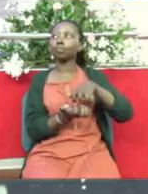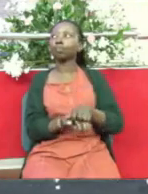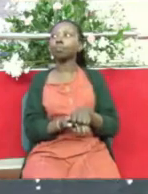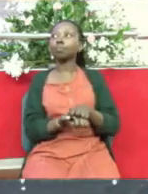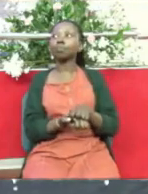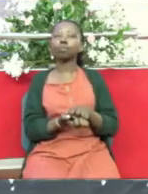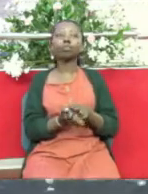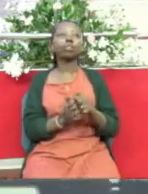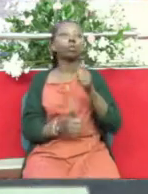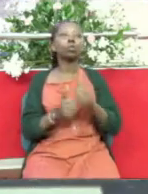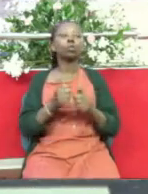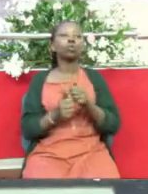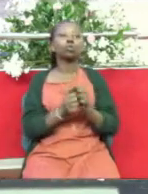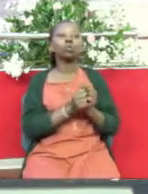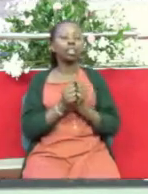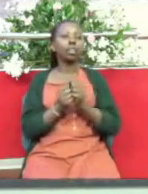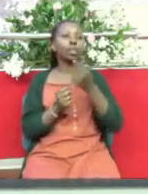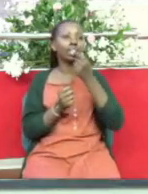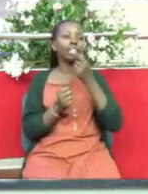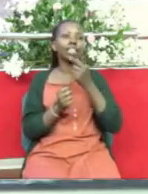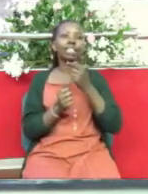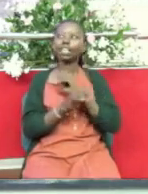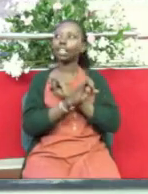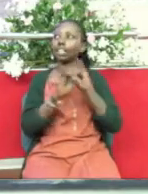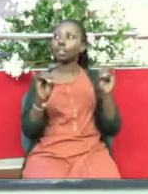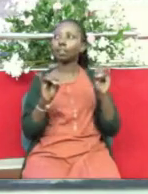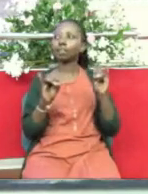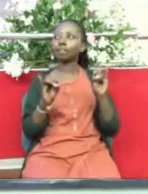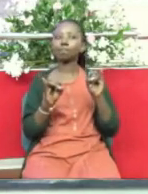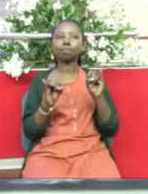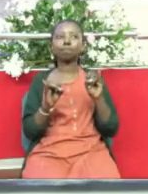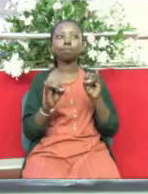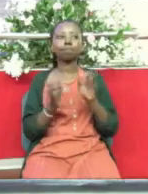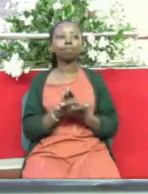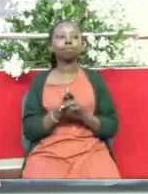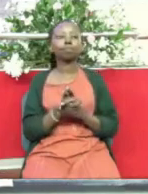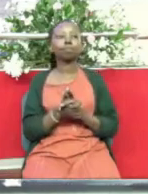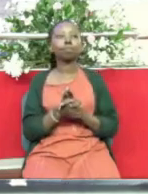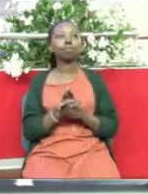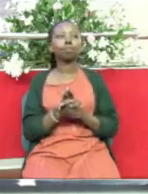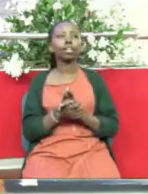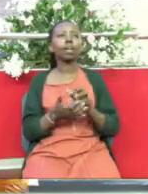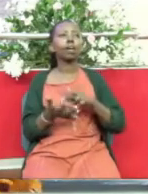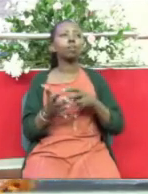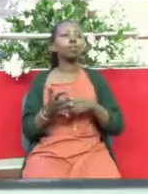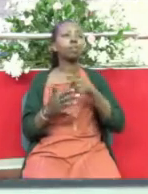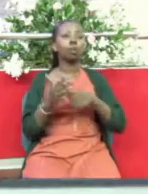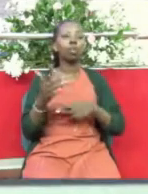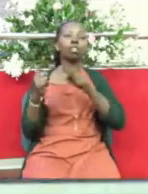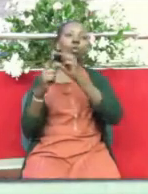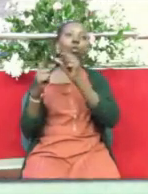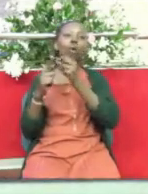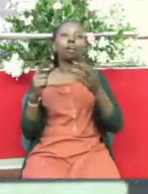With sharp teeth. Chenye meno makali. With sharp teeth. Chenye meno makali. And the sharp teeth we've said is the word of God. Na